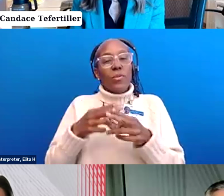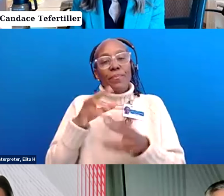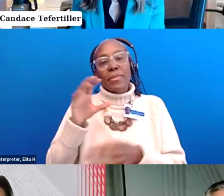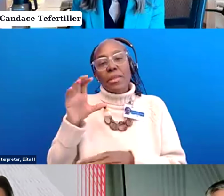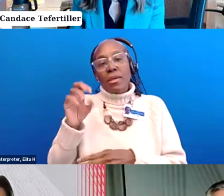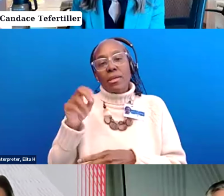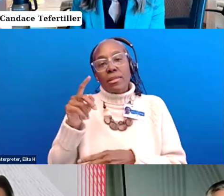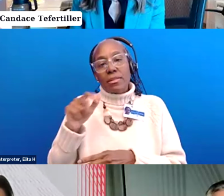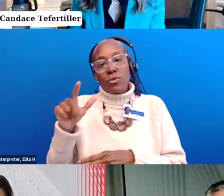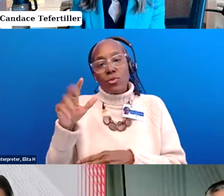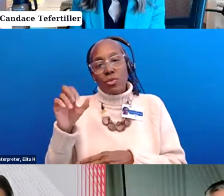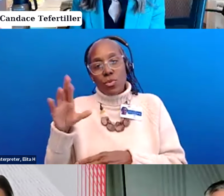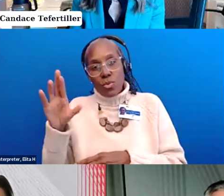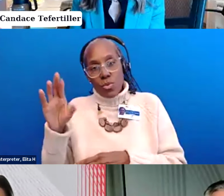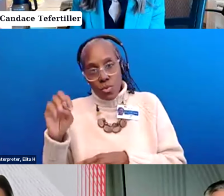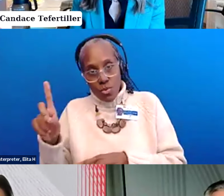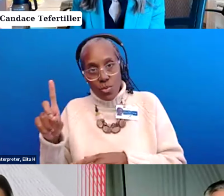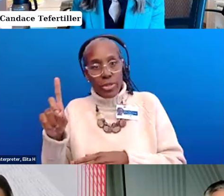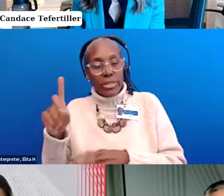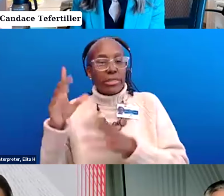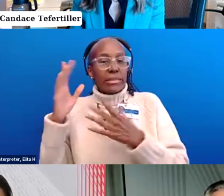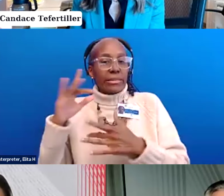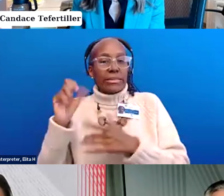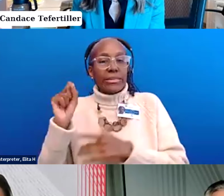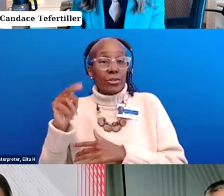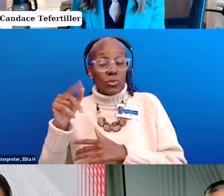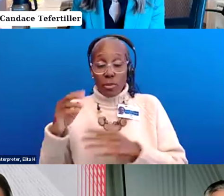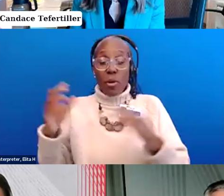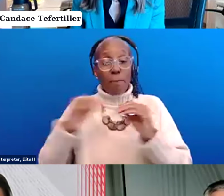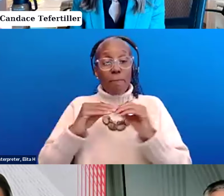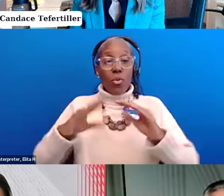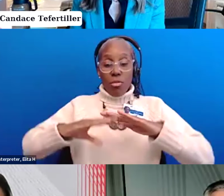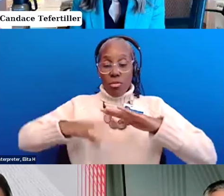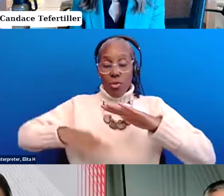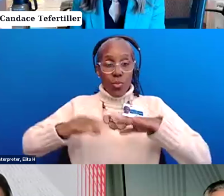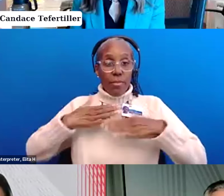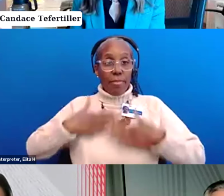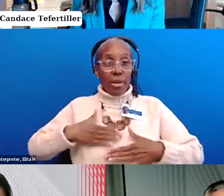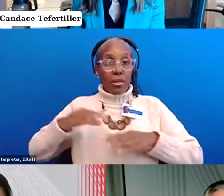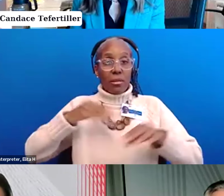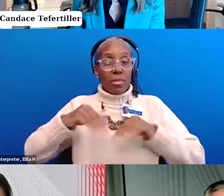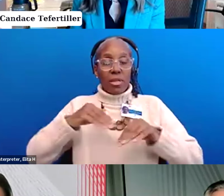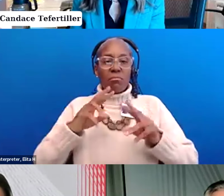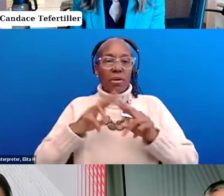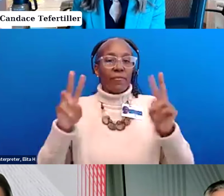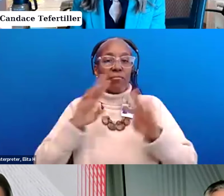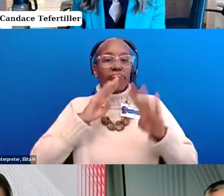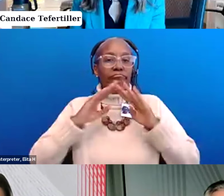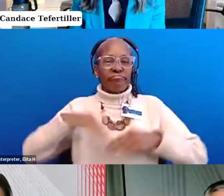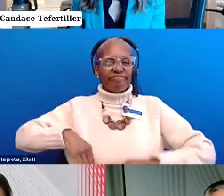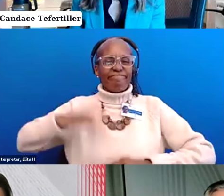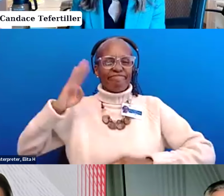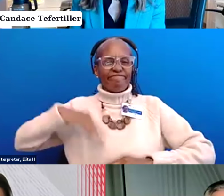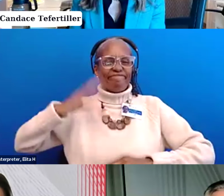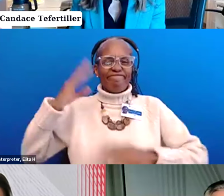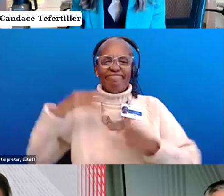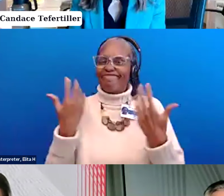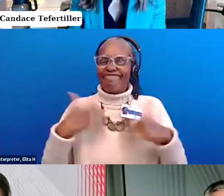had and have a little bit more lower body movement, but very frustrating upper body